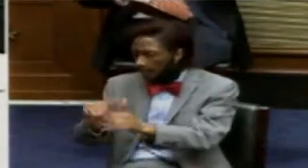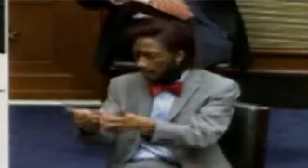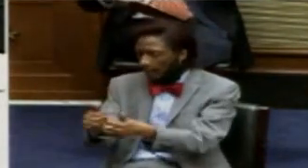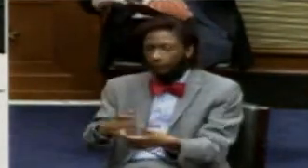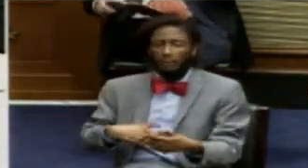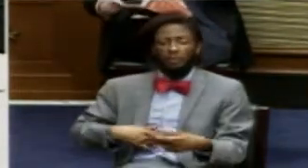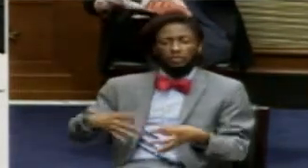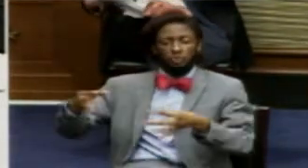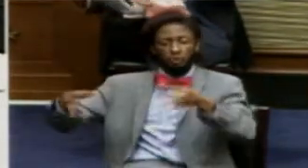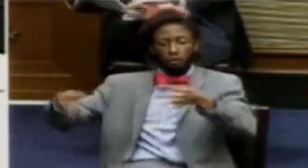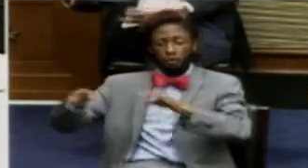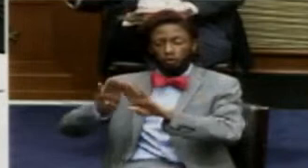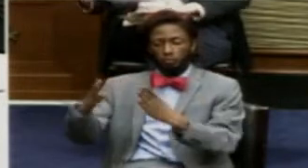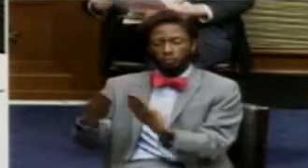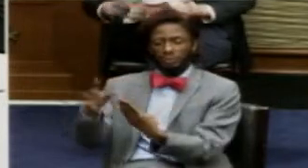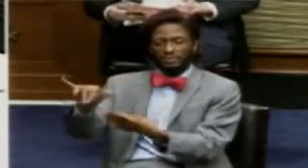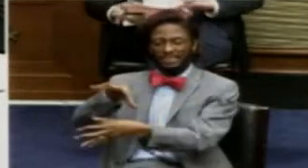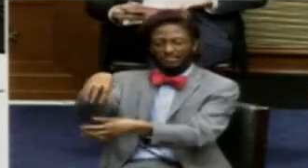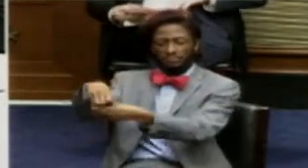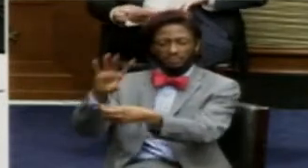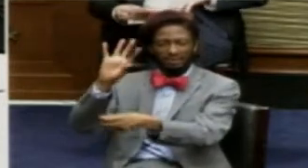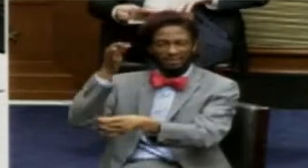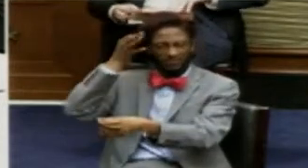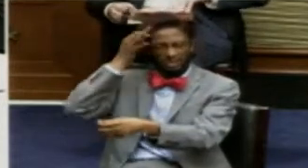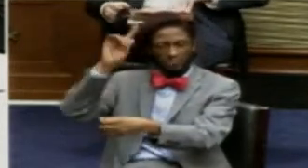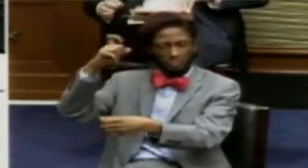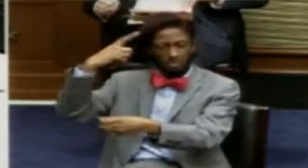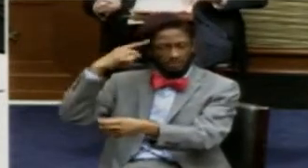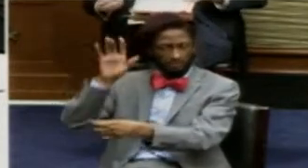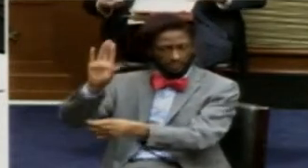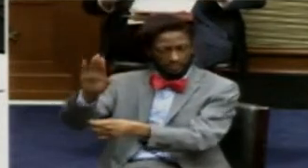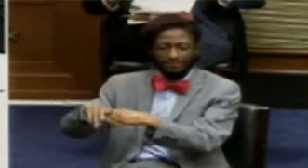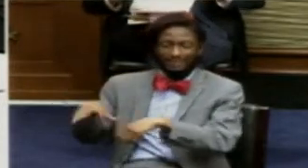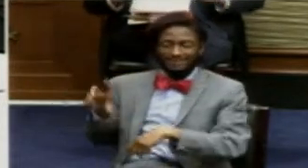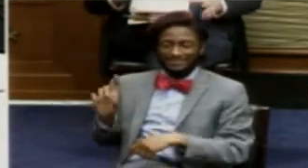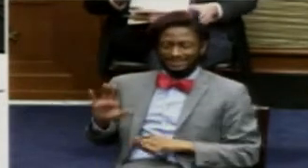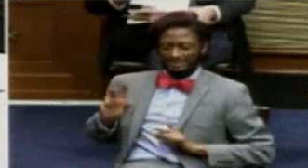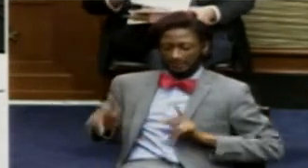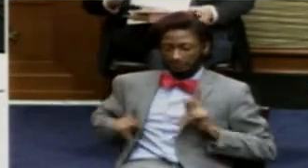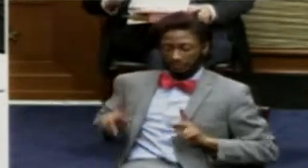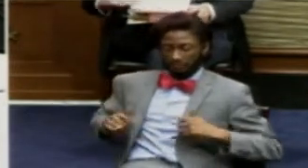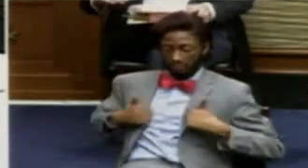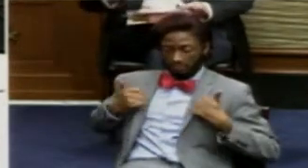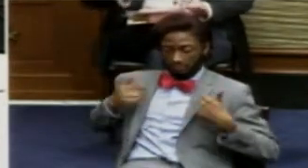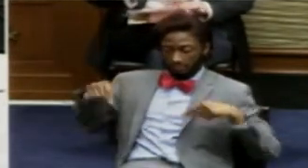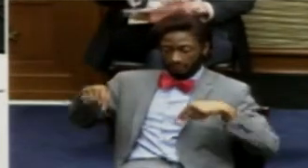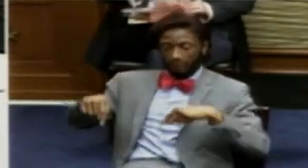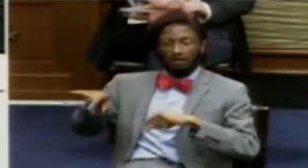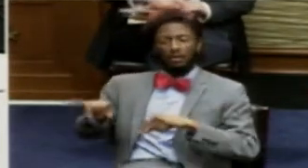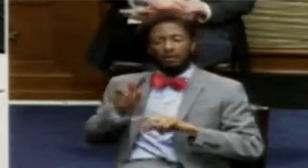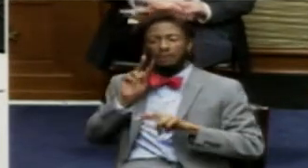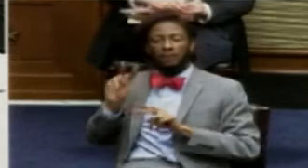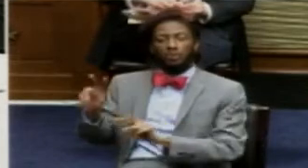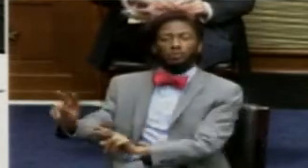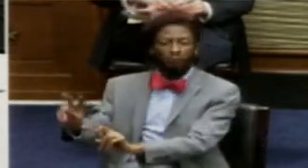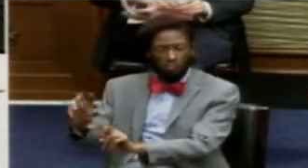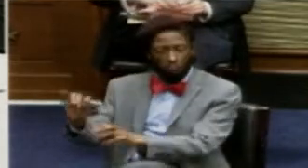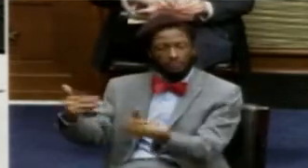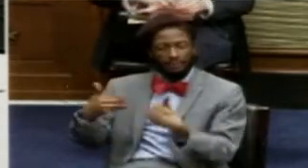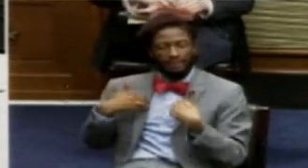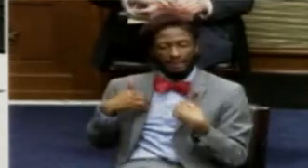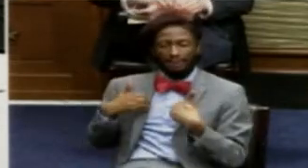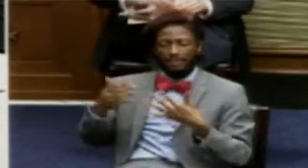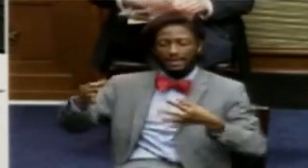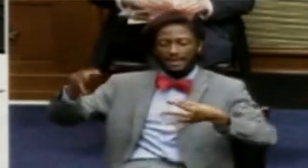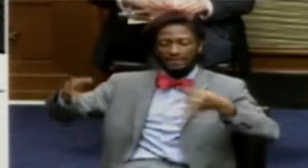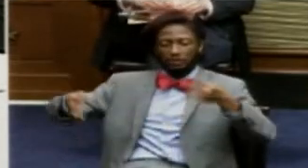branch is part of the federal government, and D.C. residents look forward to having a